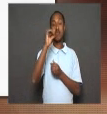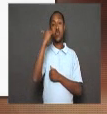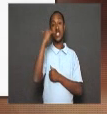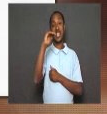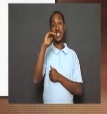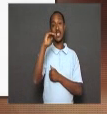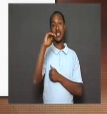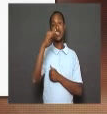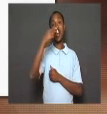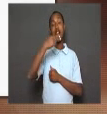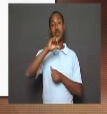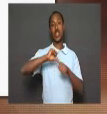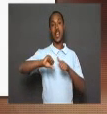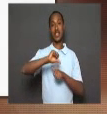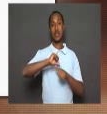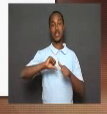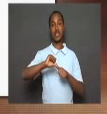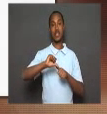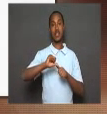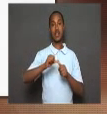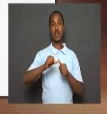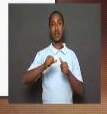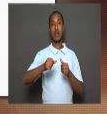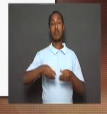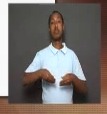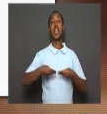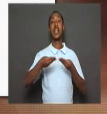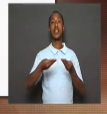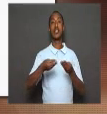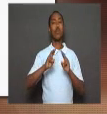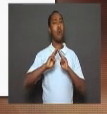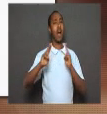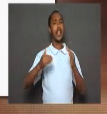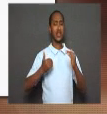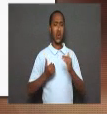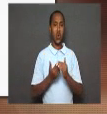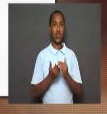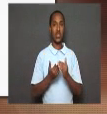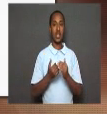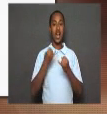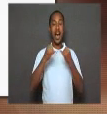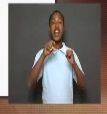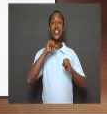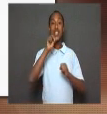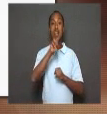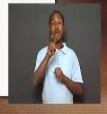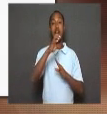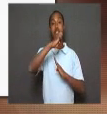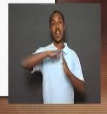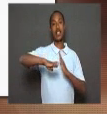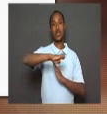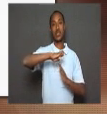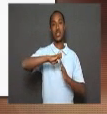size of the hydrogen atoms brings them quite close to an unshared pair of